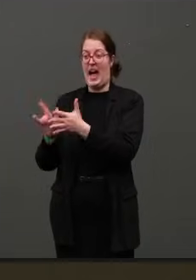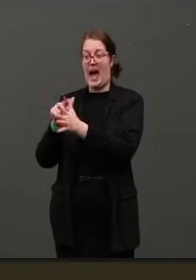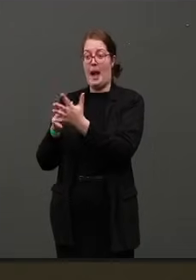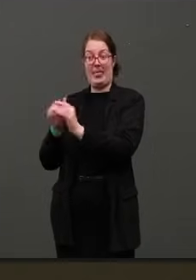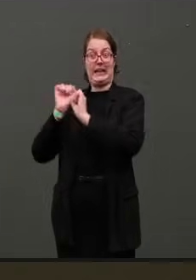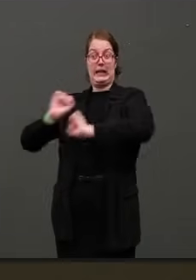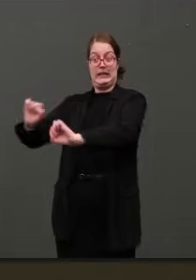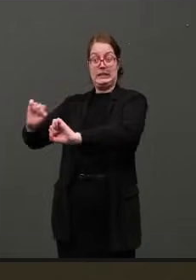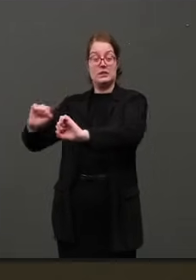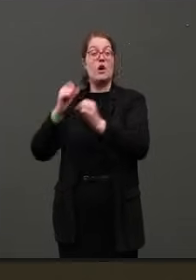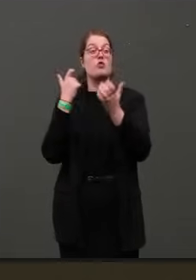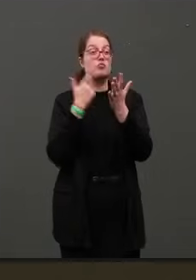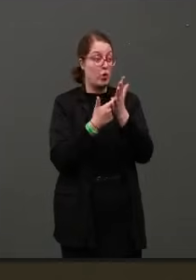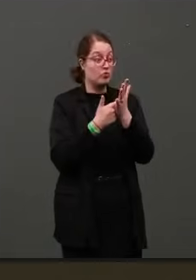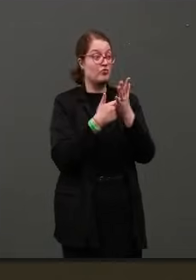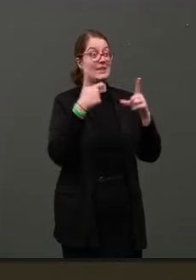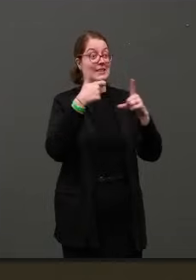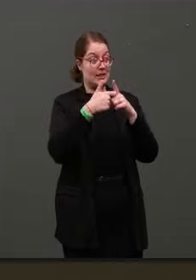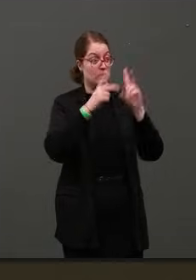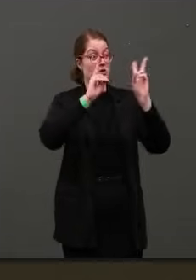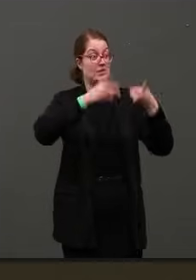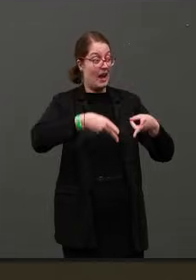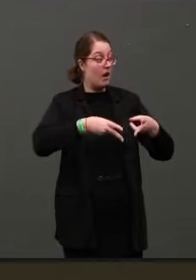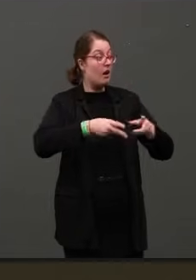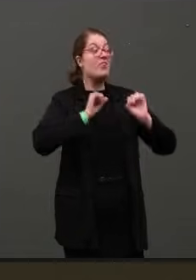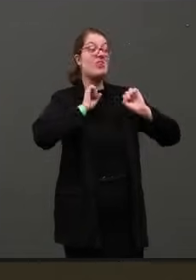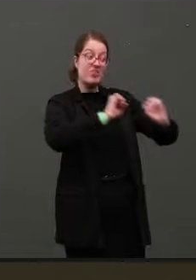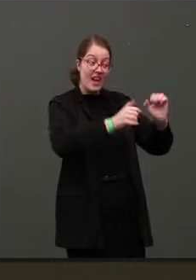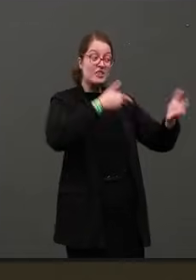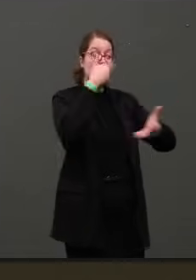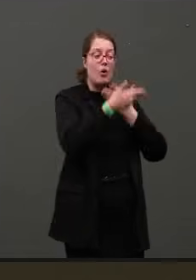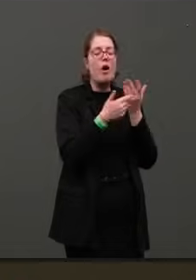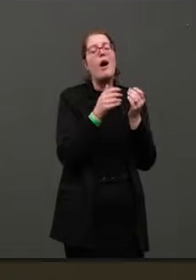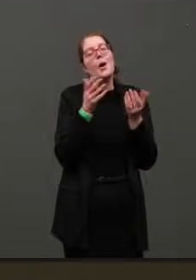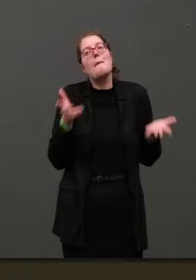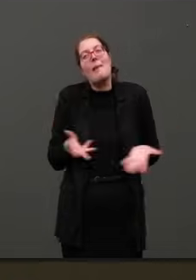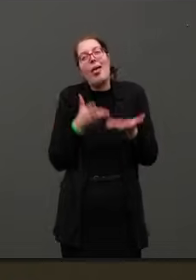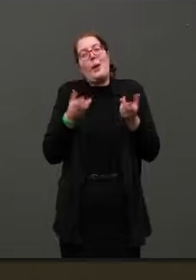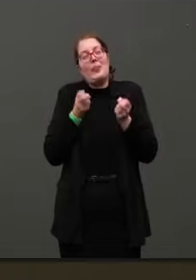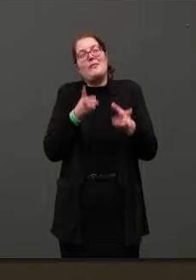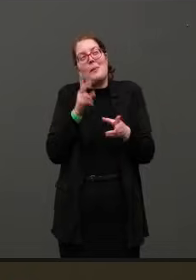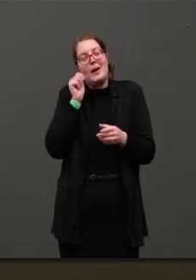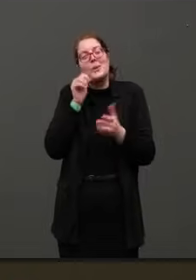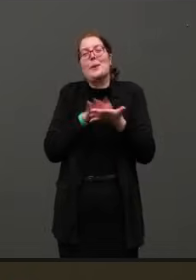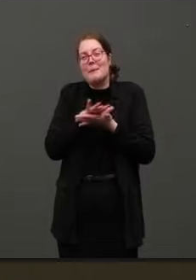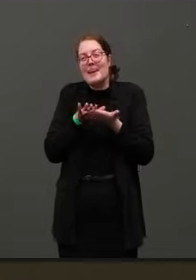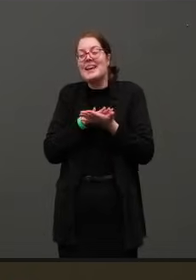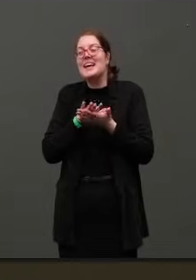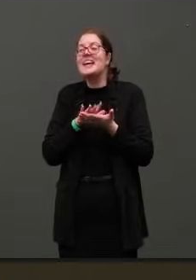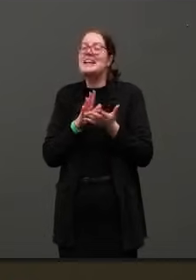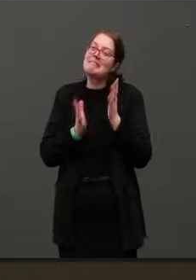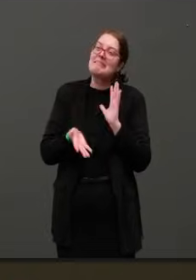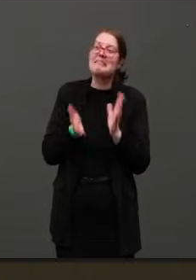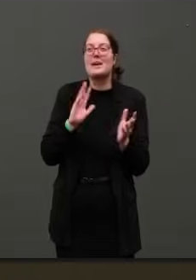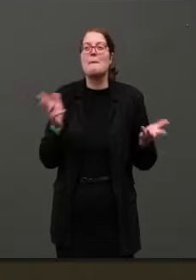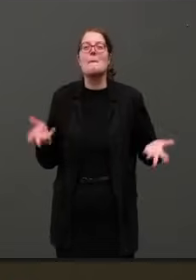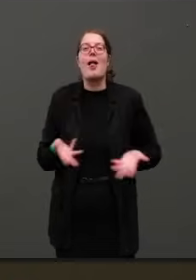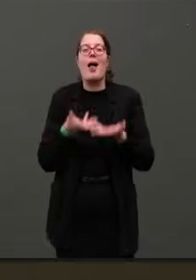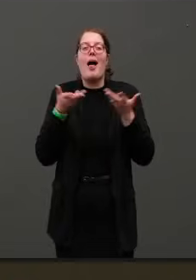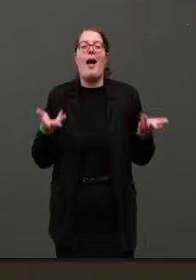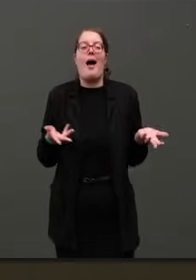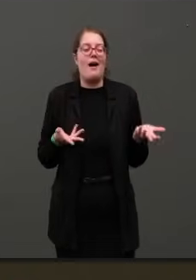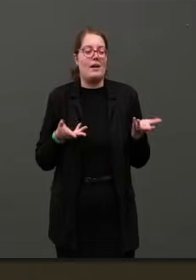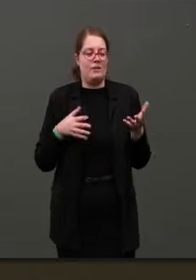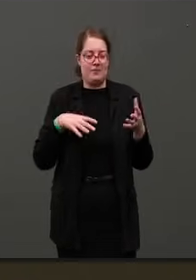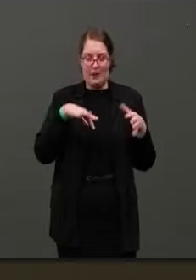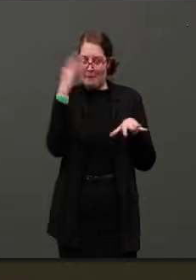story. I mean, yeah, obviously it's playing with the form. I realise that. I understand what you're saying. And yes, it does play with it. It kind of pulls things apart. It's very meta,